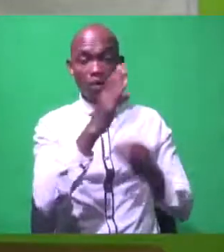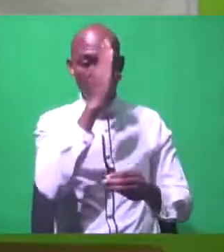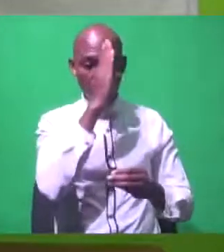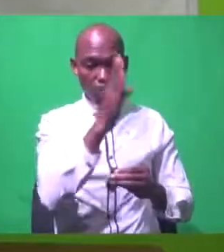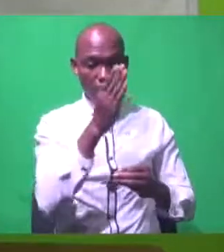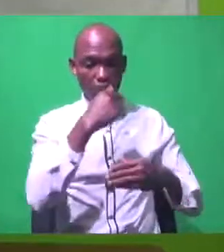in